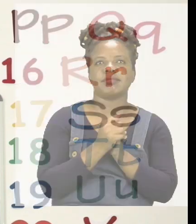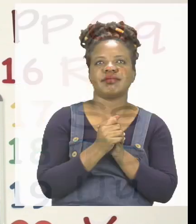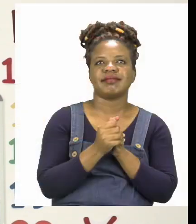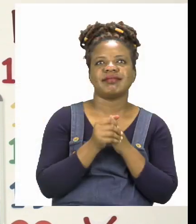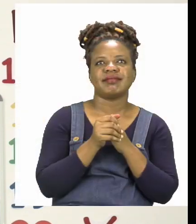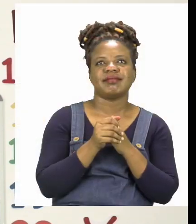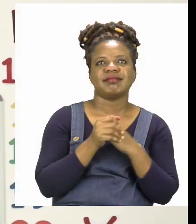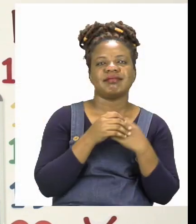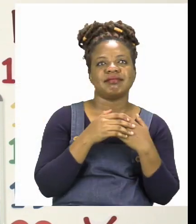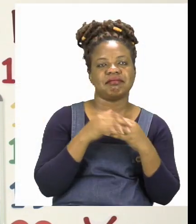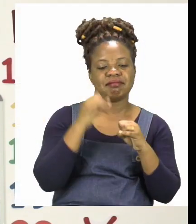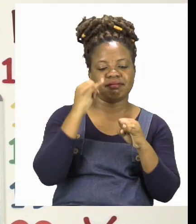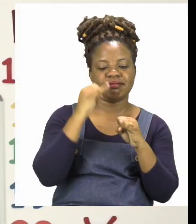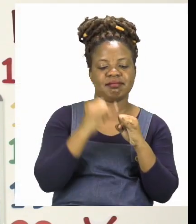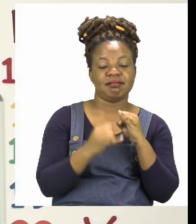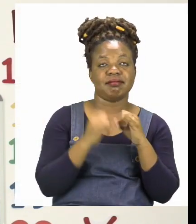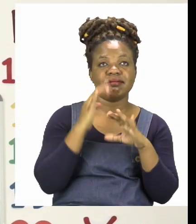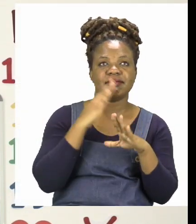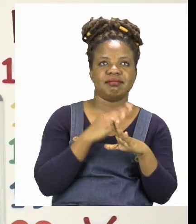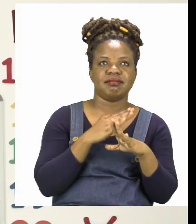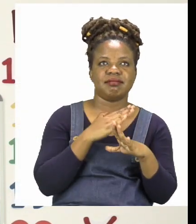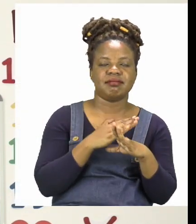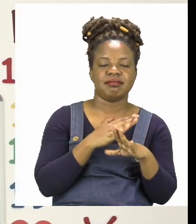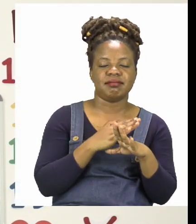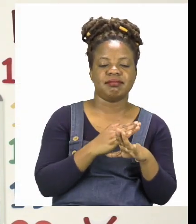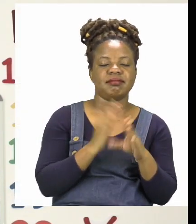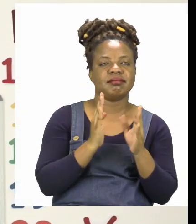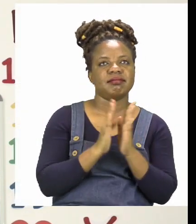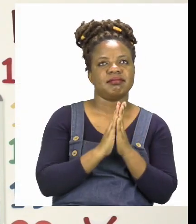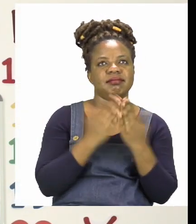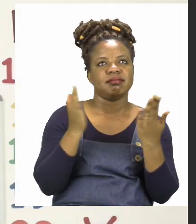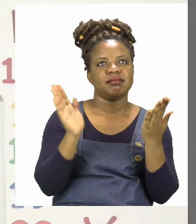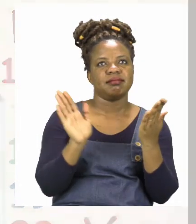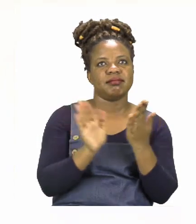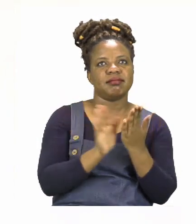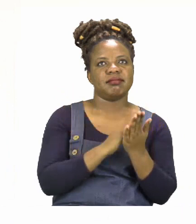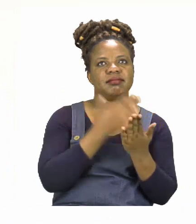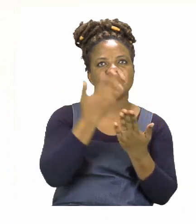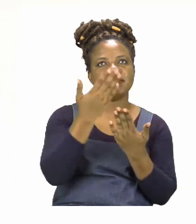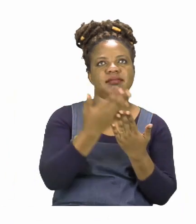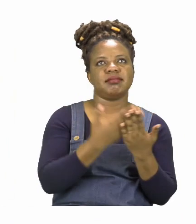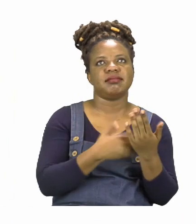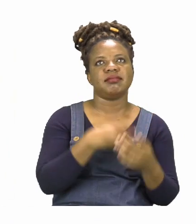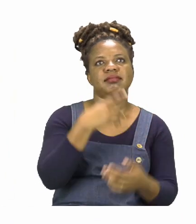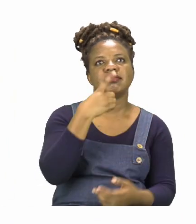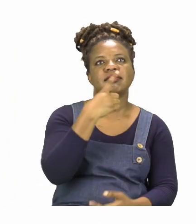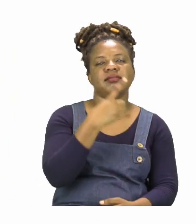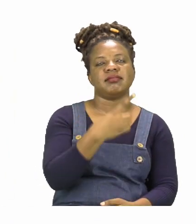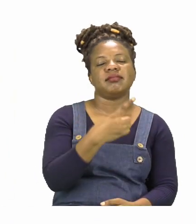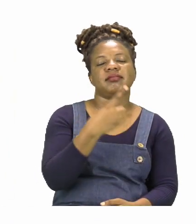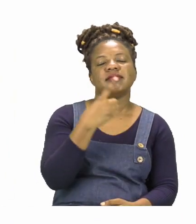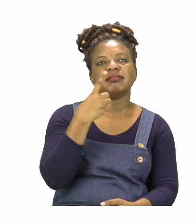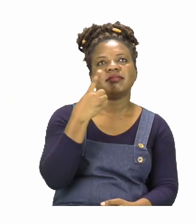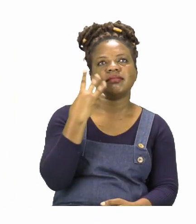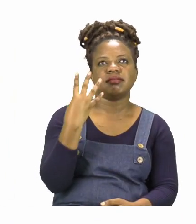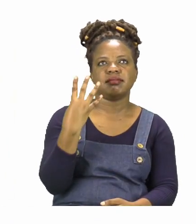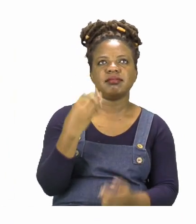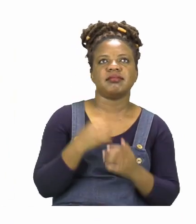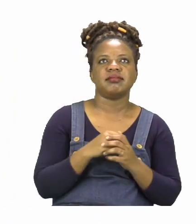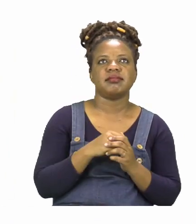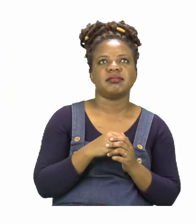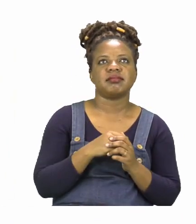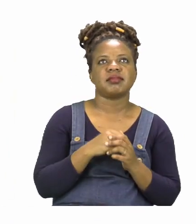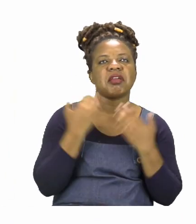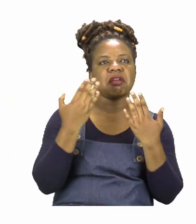Now for our last activity, boys and girls, let's all turn to page 14. On page 14, we will be doing